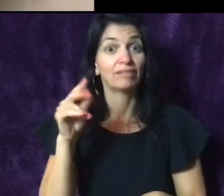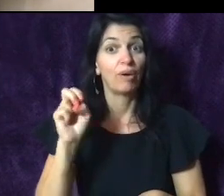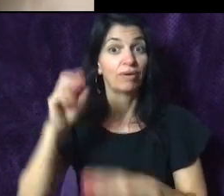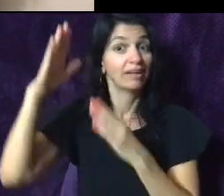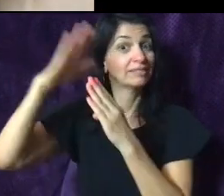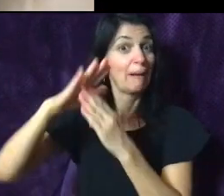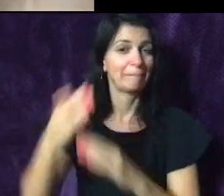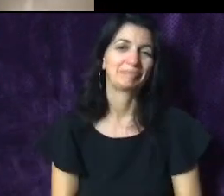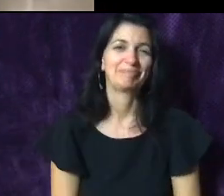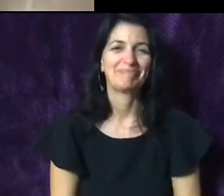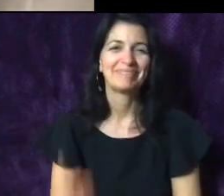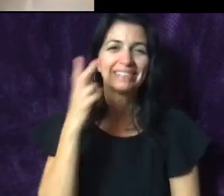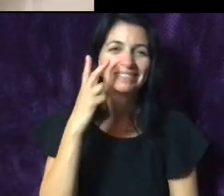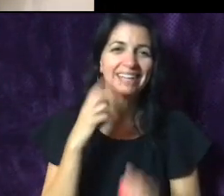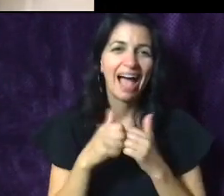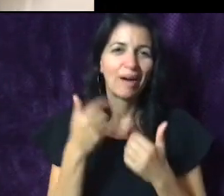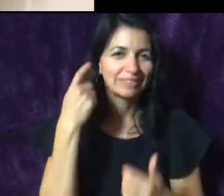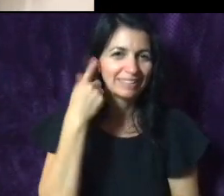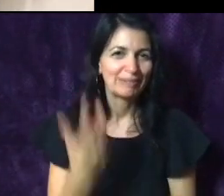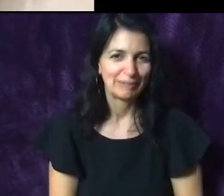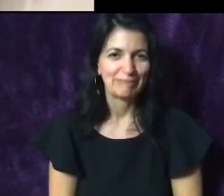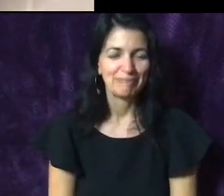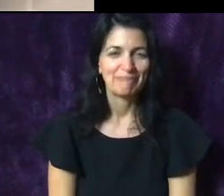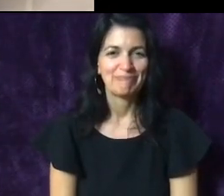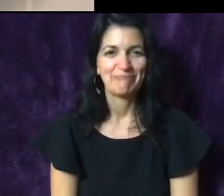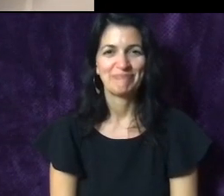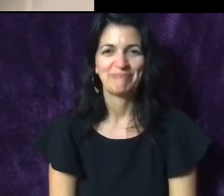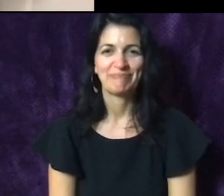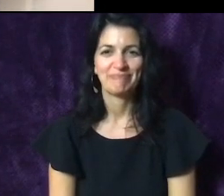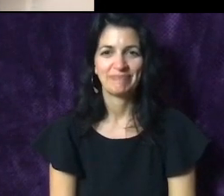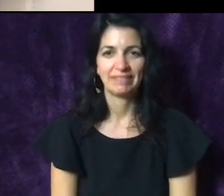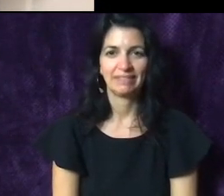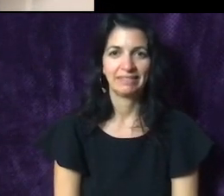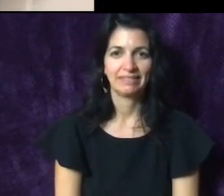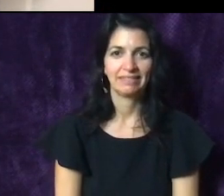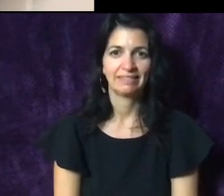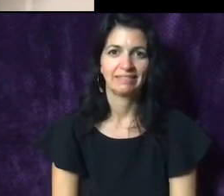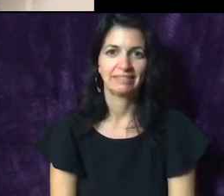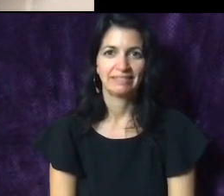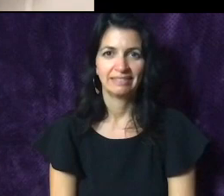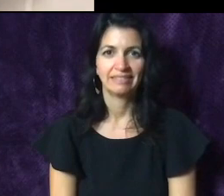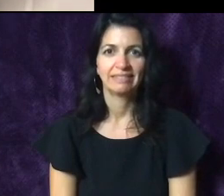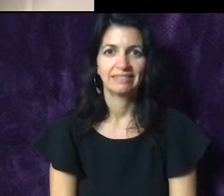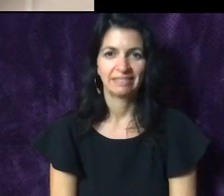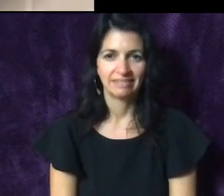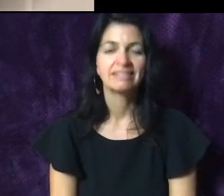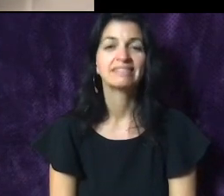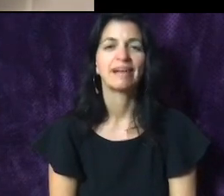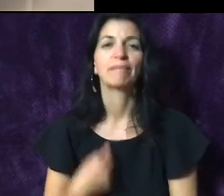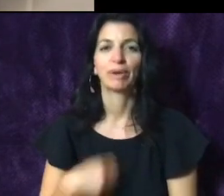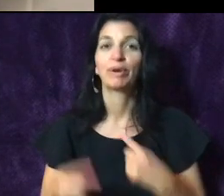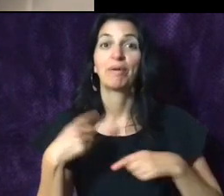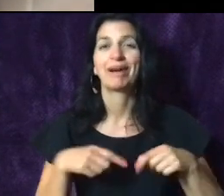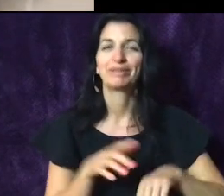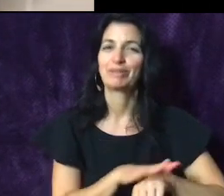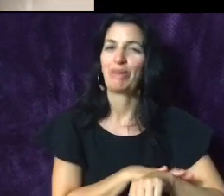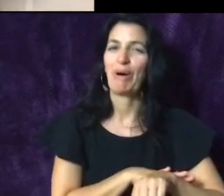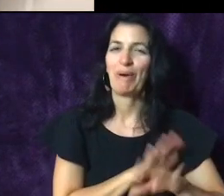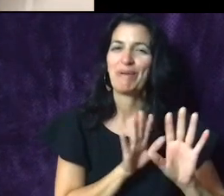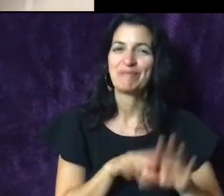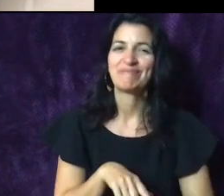top. So let's see how this one sounds, okay? I'll do back to slow